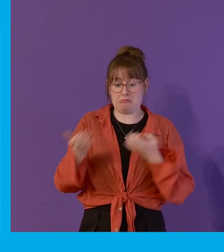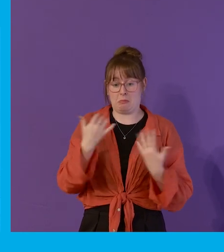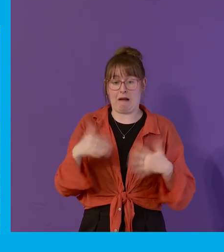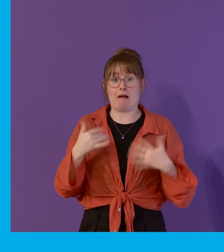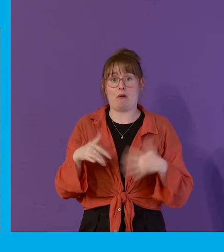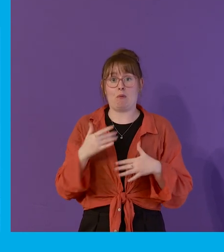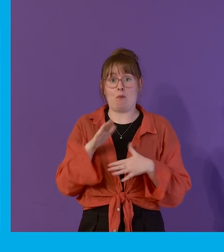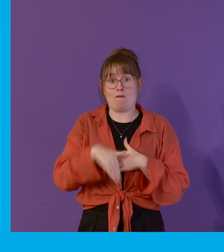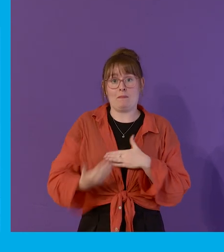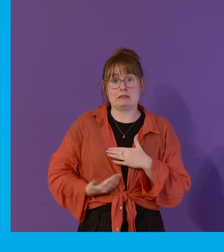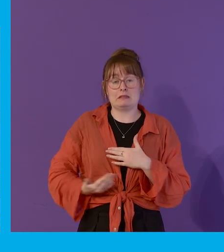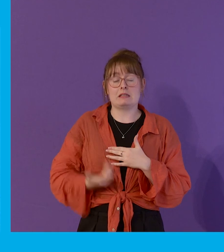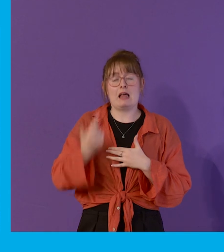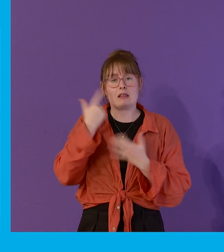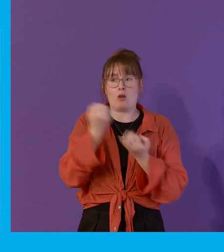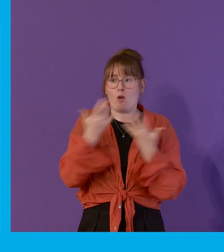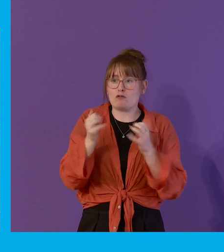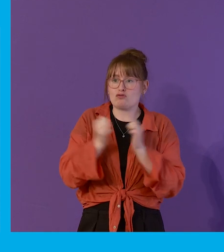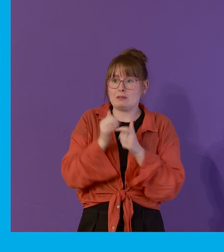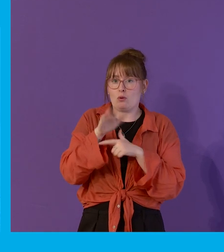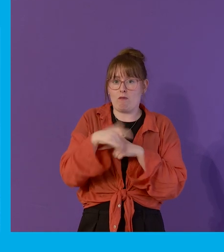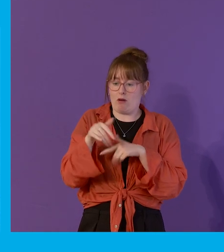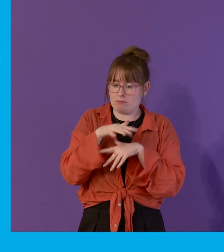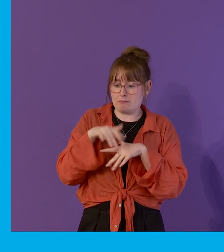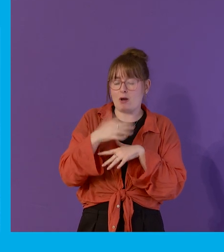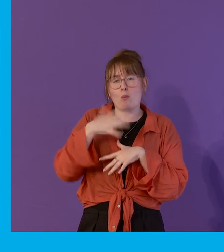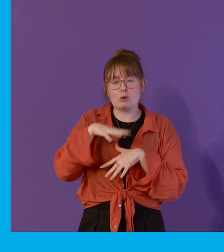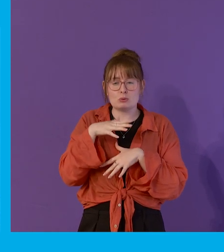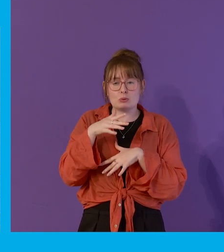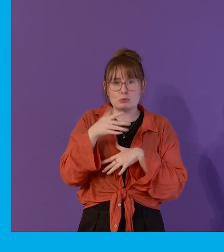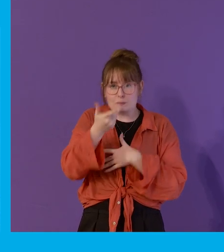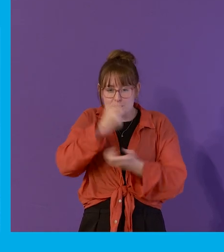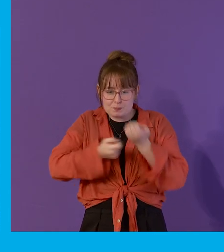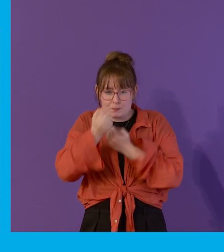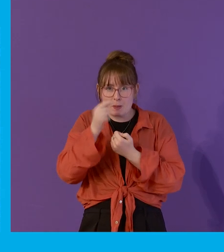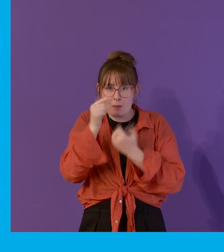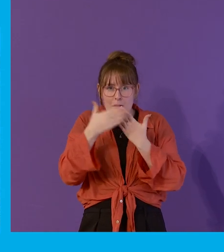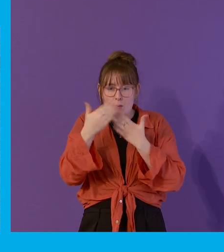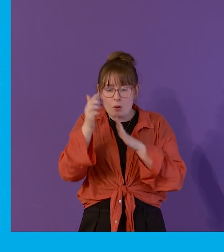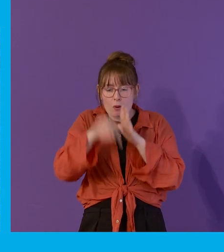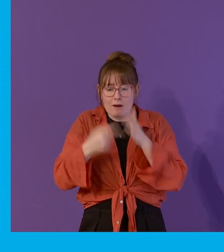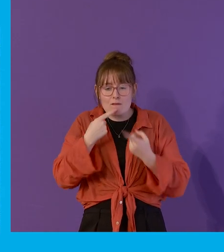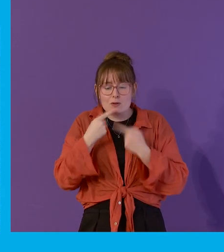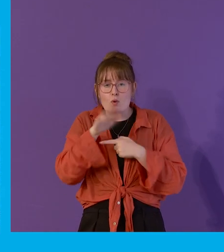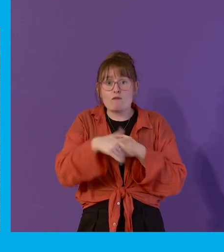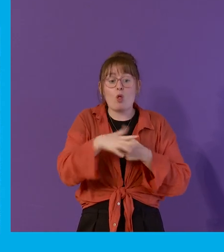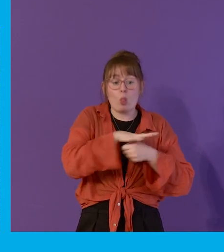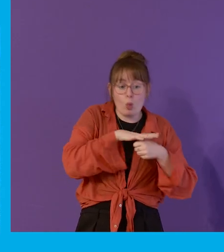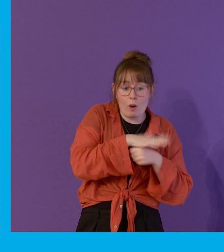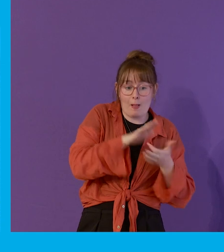of consensus on the surface, and I just want to tease out a bit more what you mean by local and what you mean